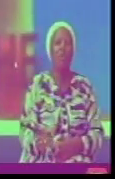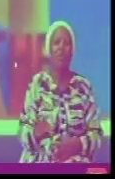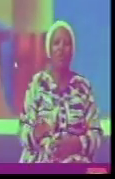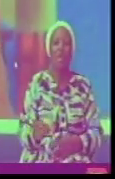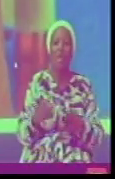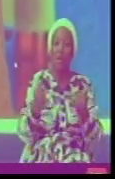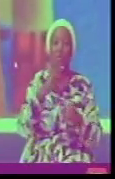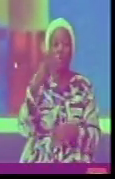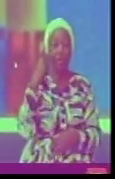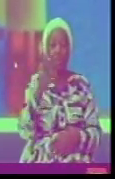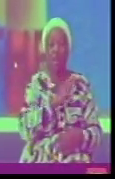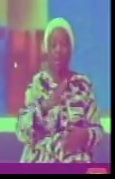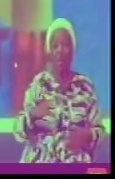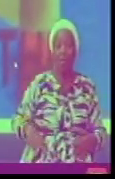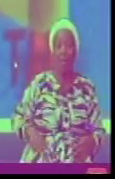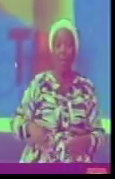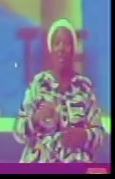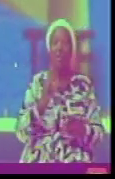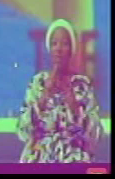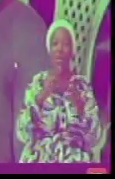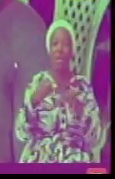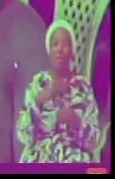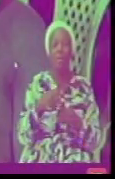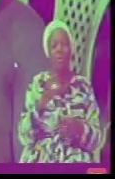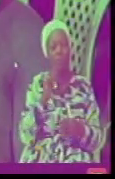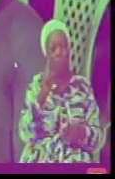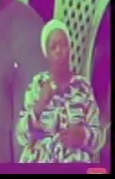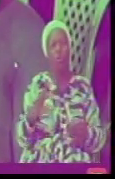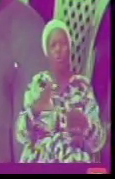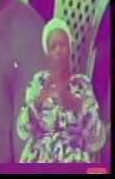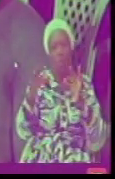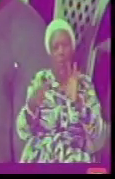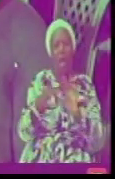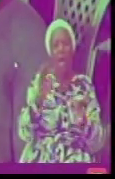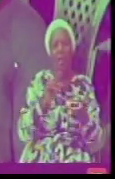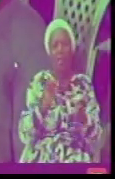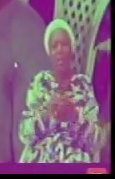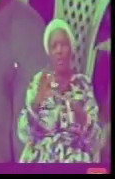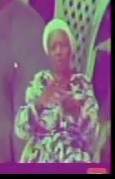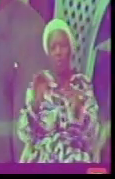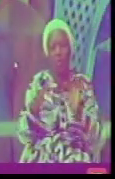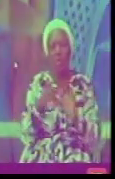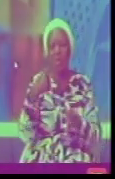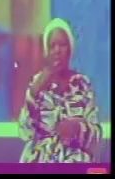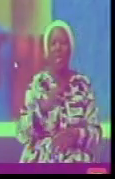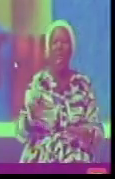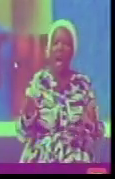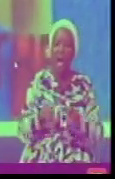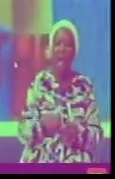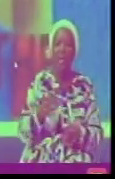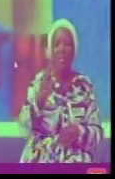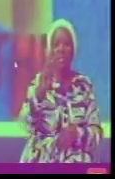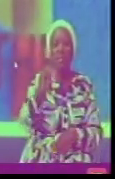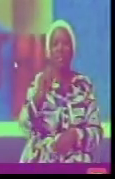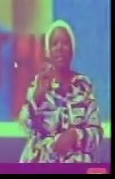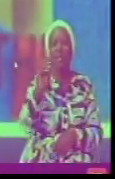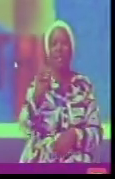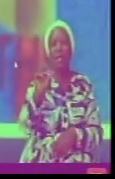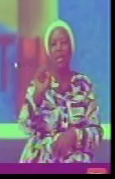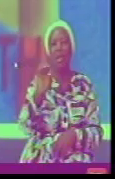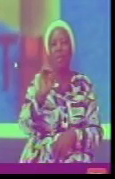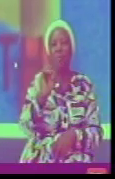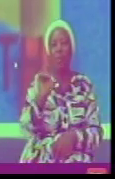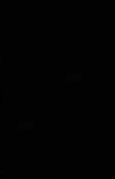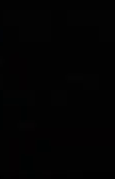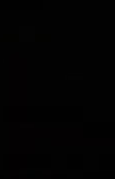everyone through his cross. Now you see, Christ referred to a particular story. And that